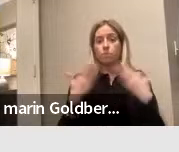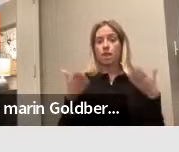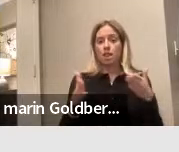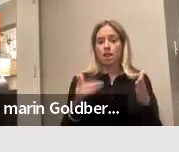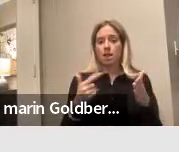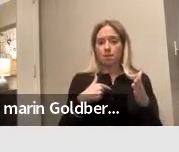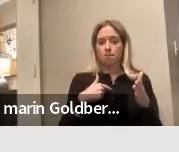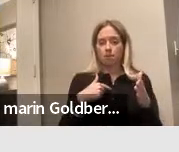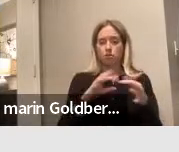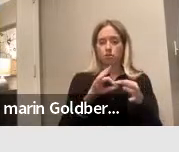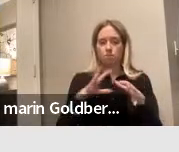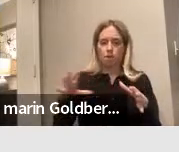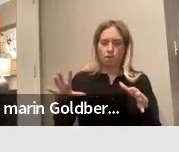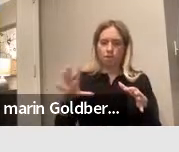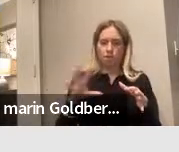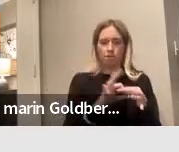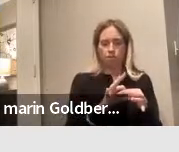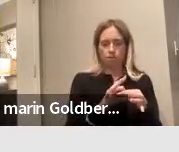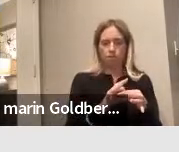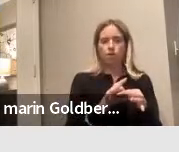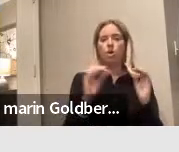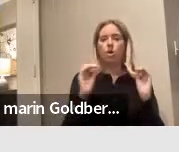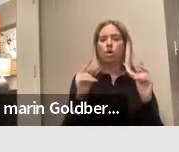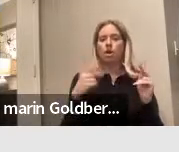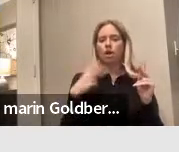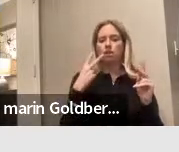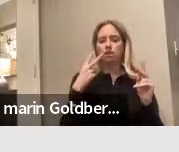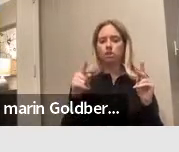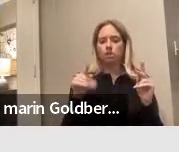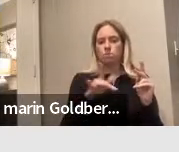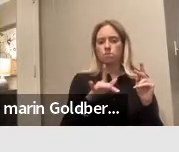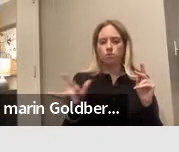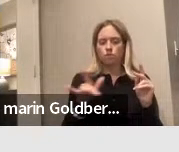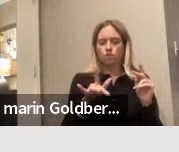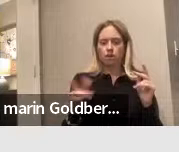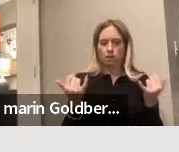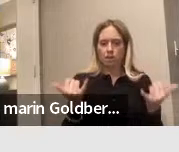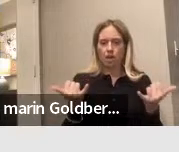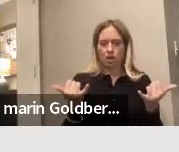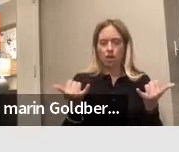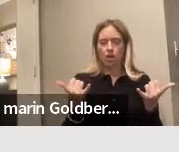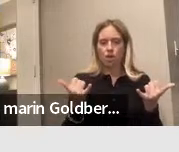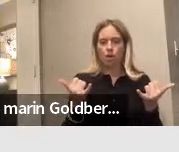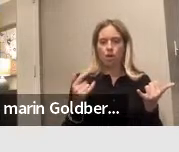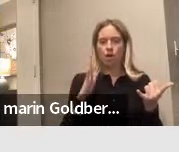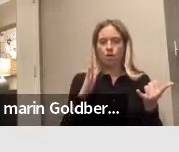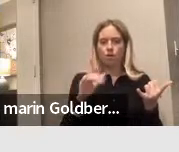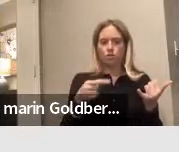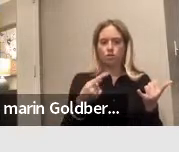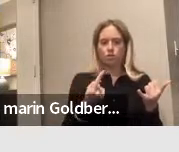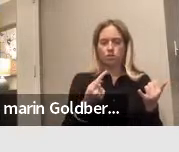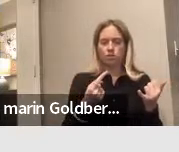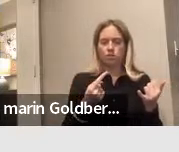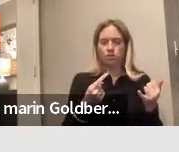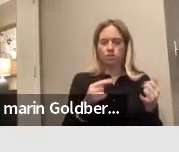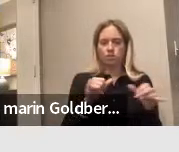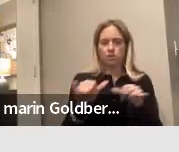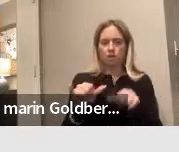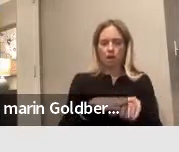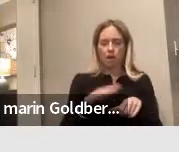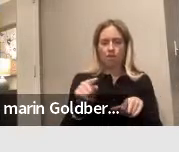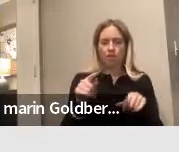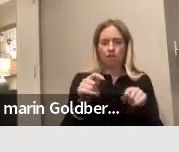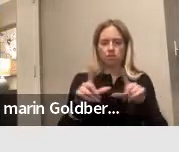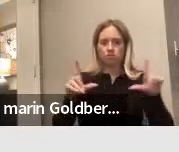jump off. Can we see? Okay, I see you're moving it now. Well, then I'll just stay on this zoomed out version. Let's just do